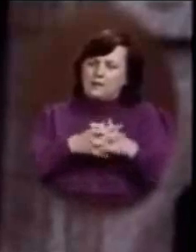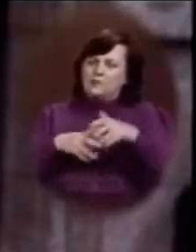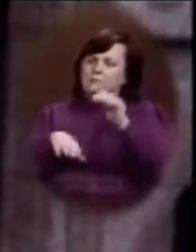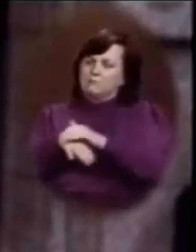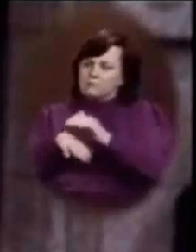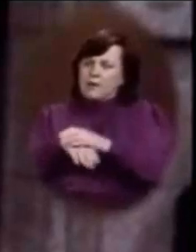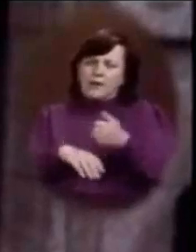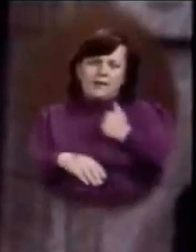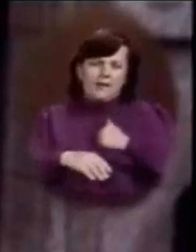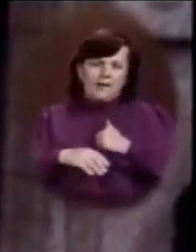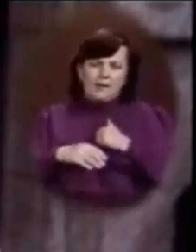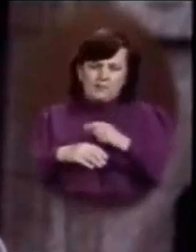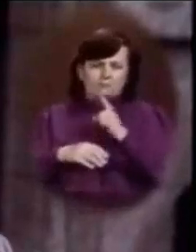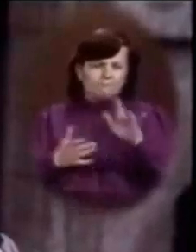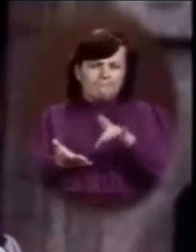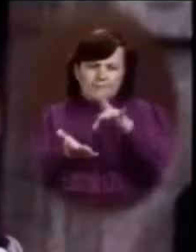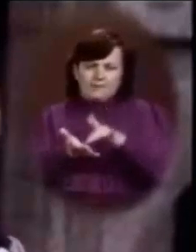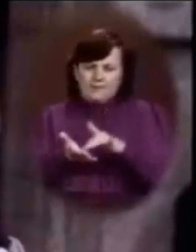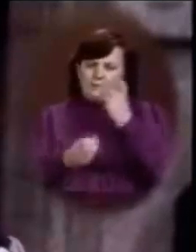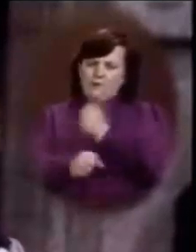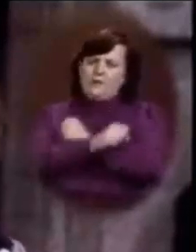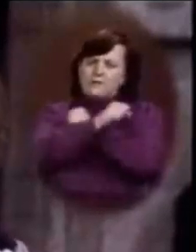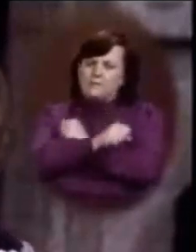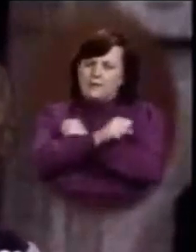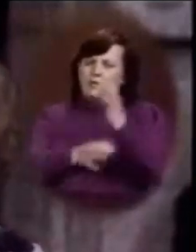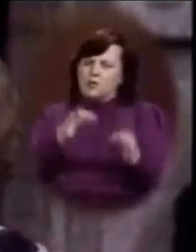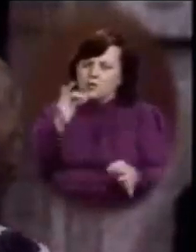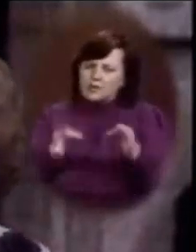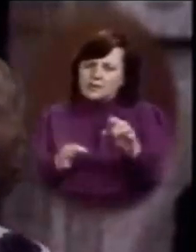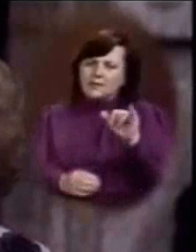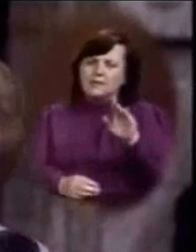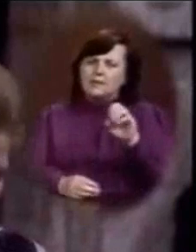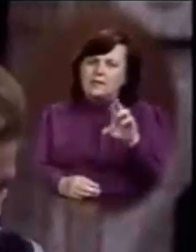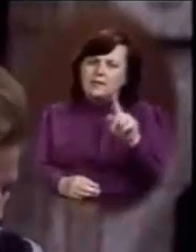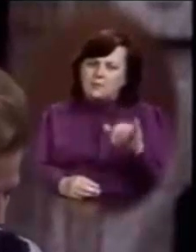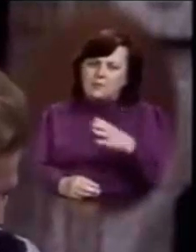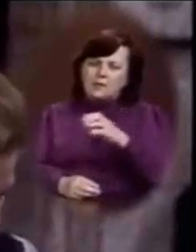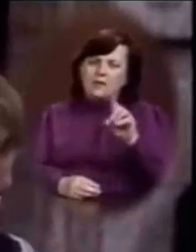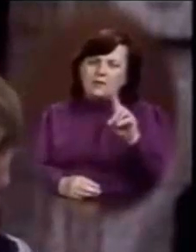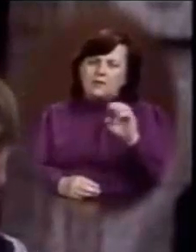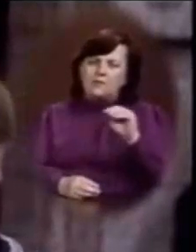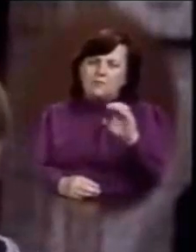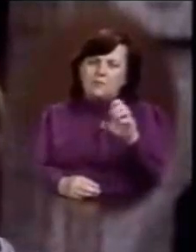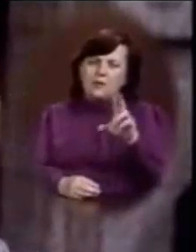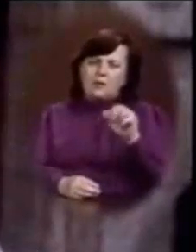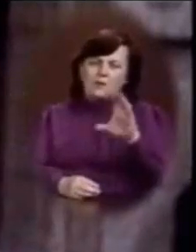them, to defend liberty, justice and democracy, however heavy the burden and whatever the